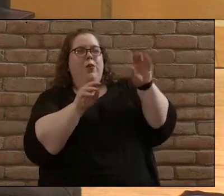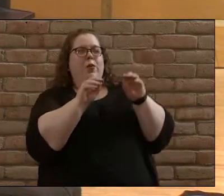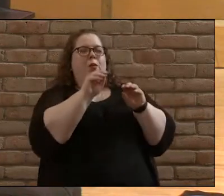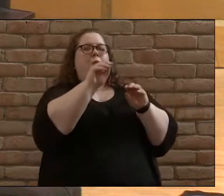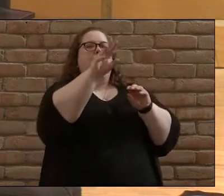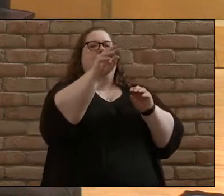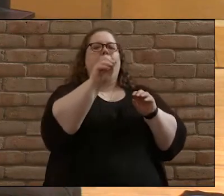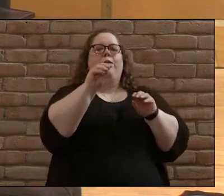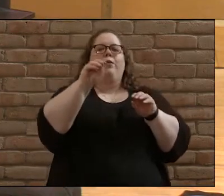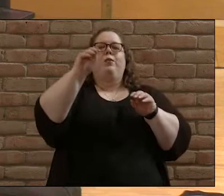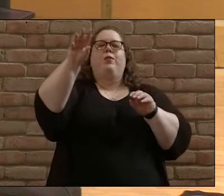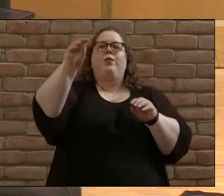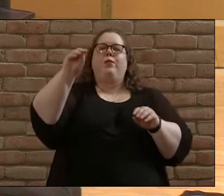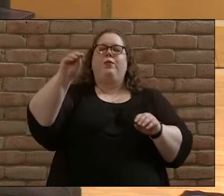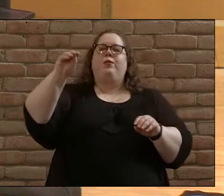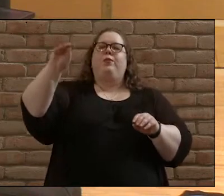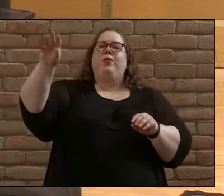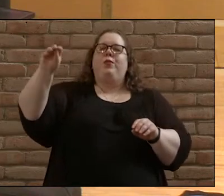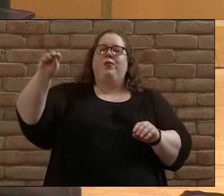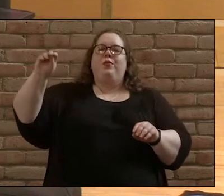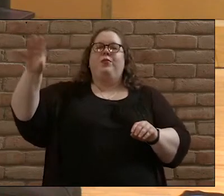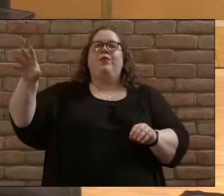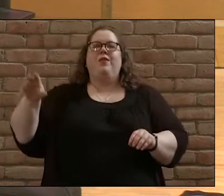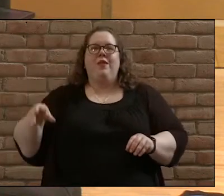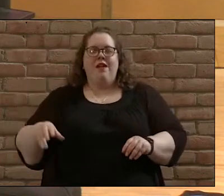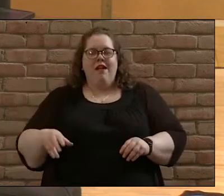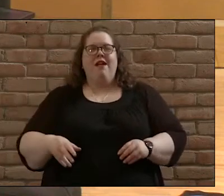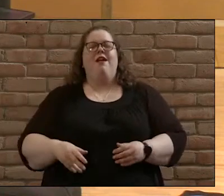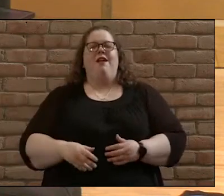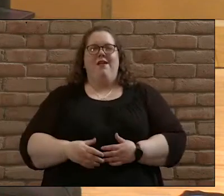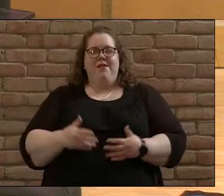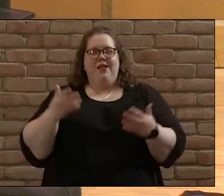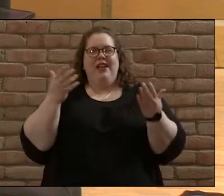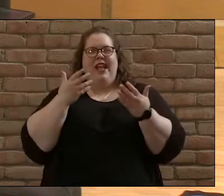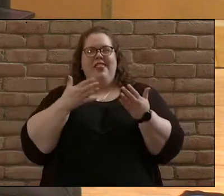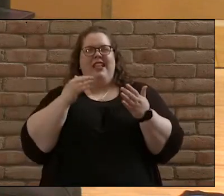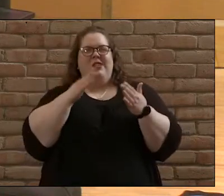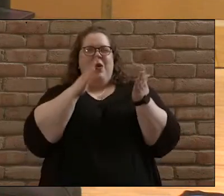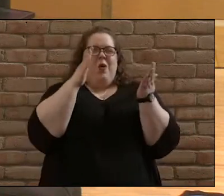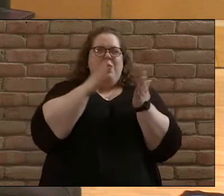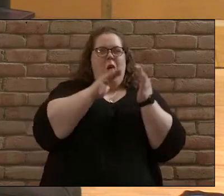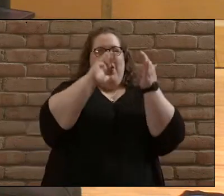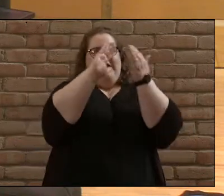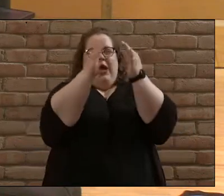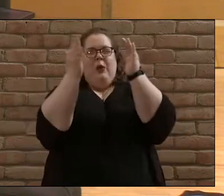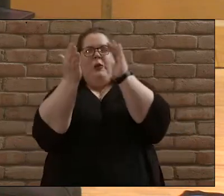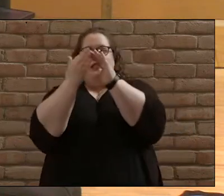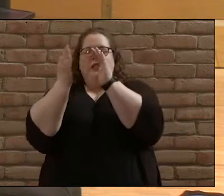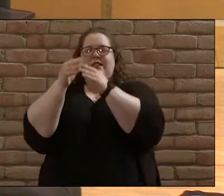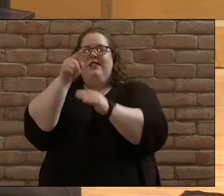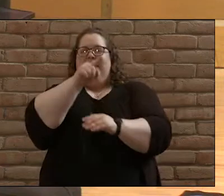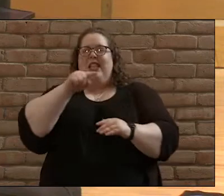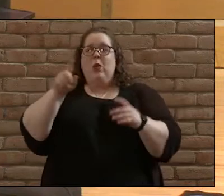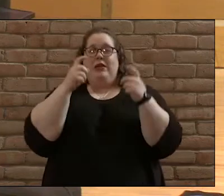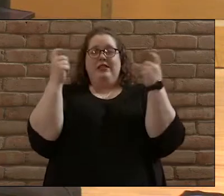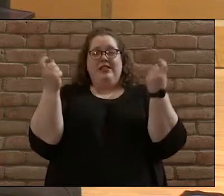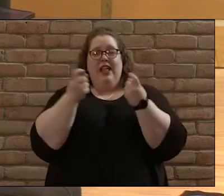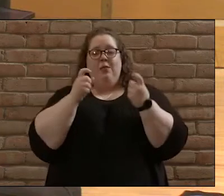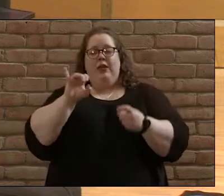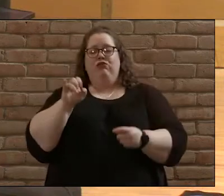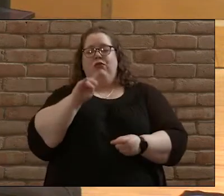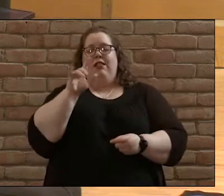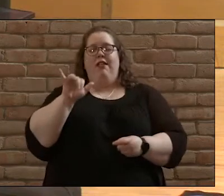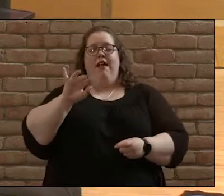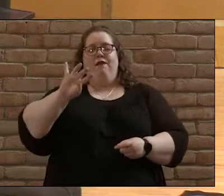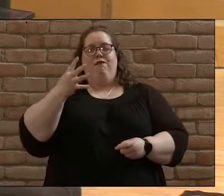the horizon. Each and every one of these little towns that were celebrating the 4th of July in their